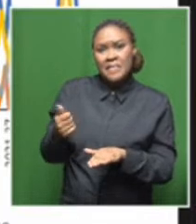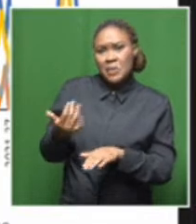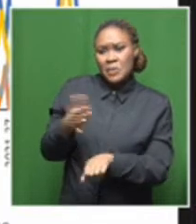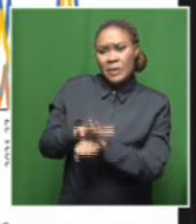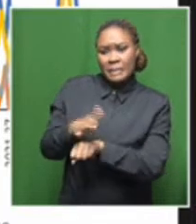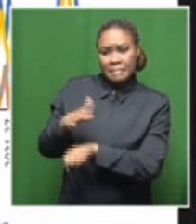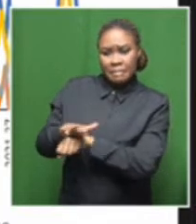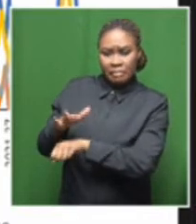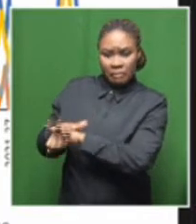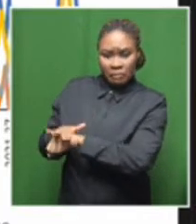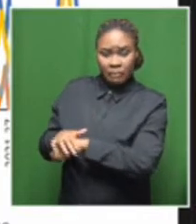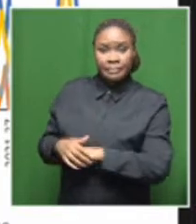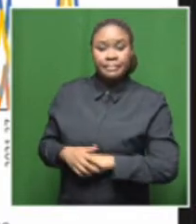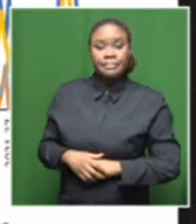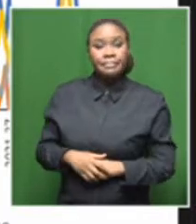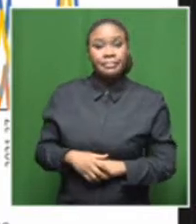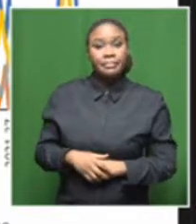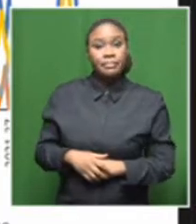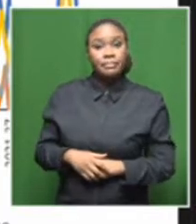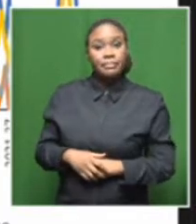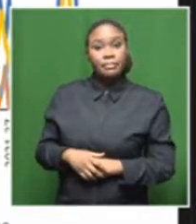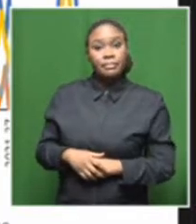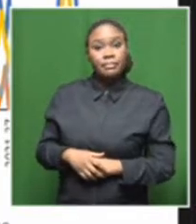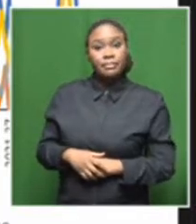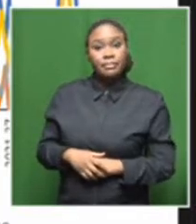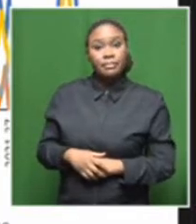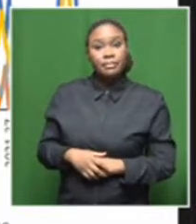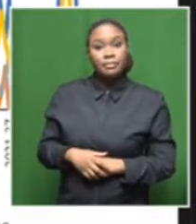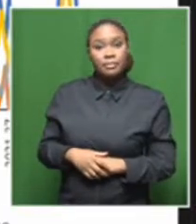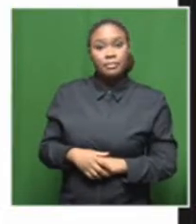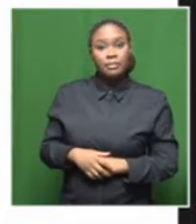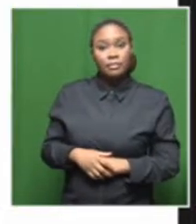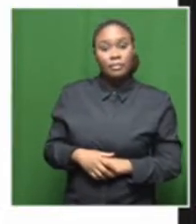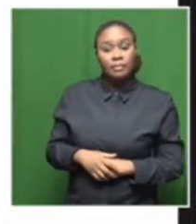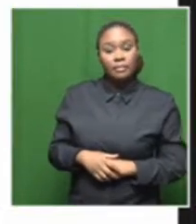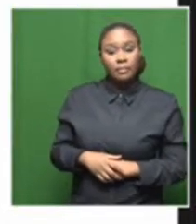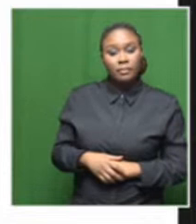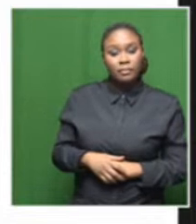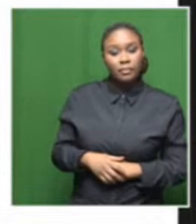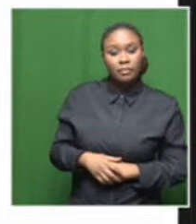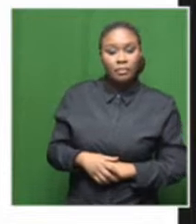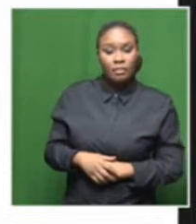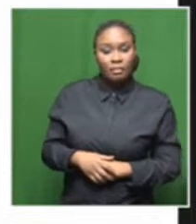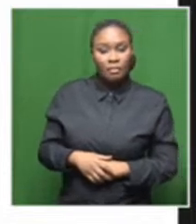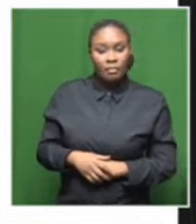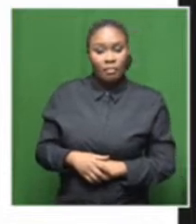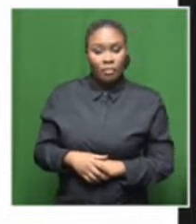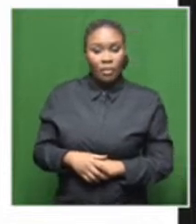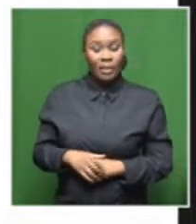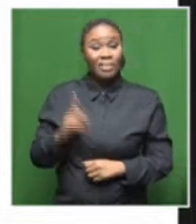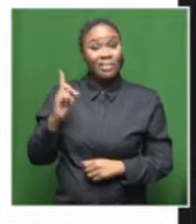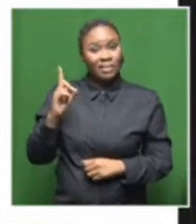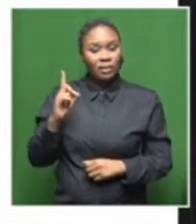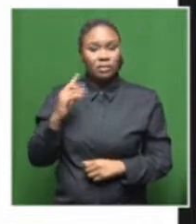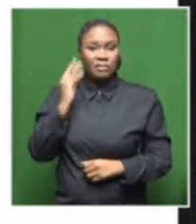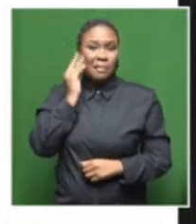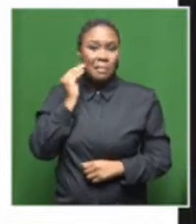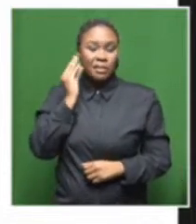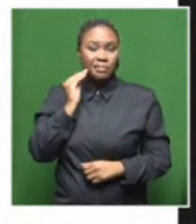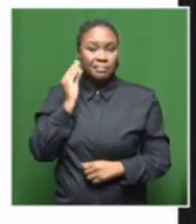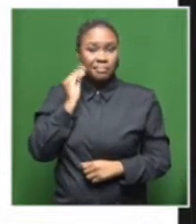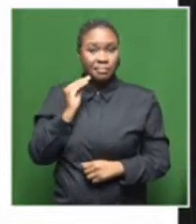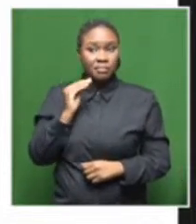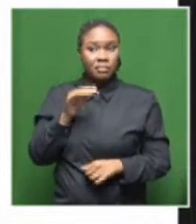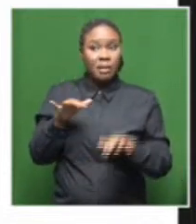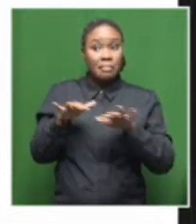of higher amongst children under 5 than other age groups amongst children. So just some data around the